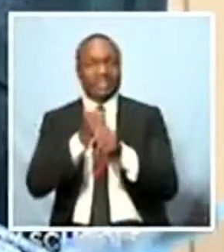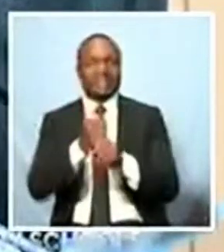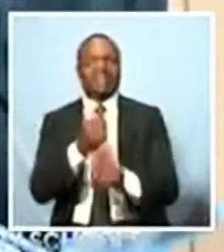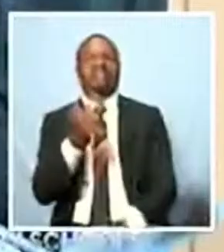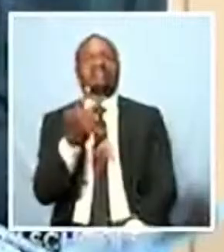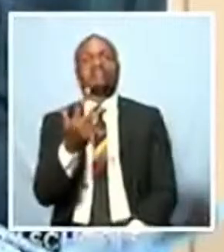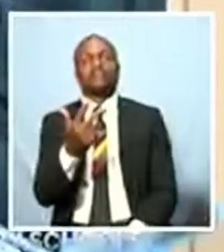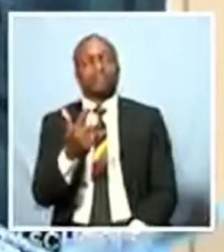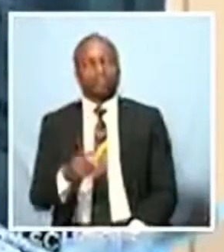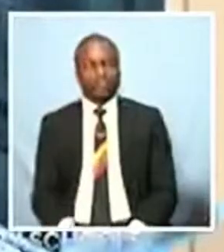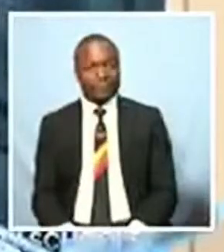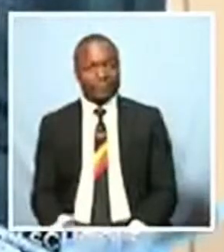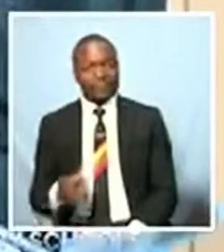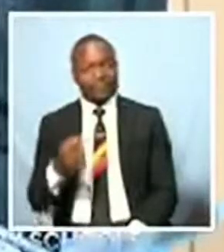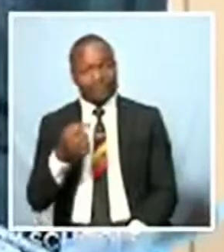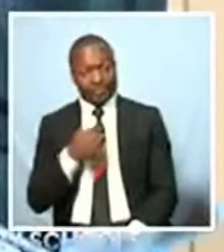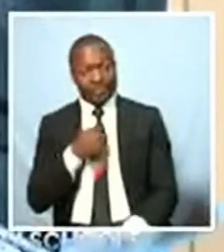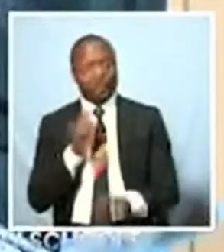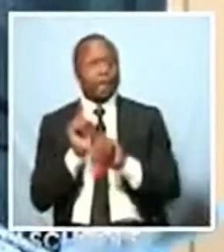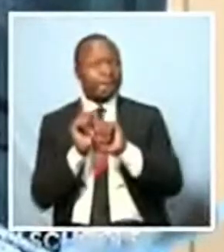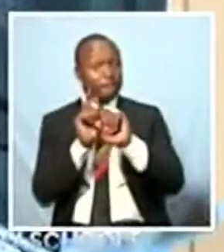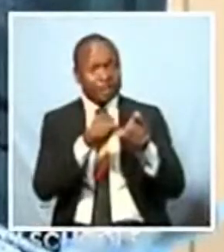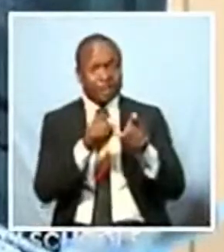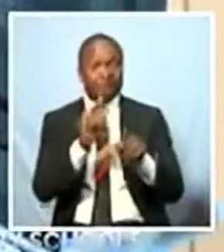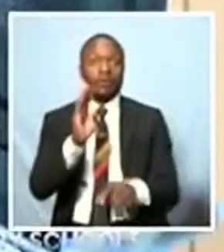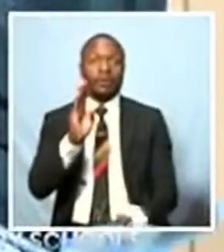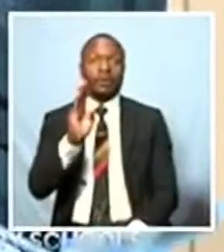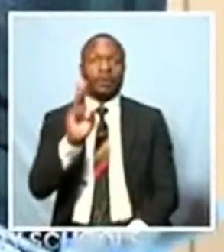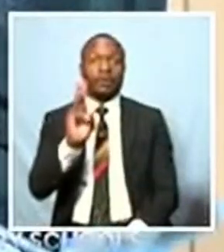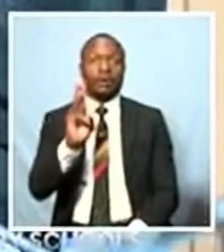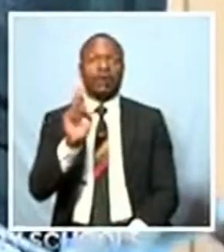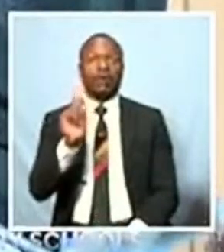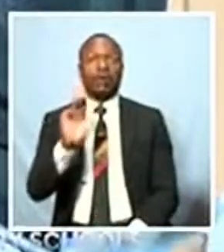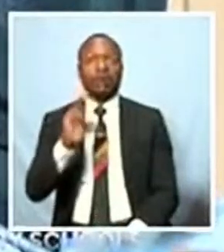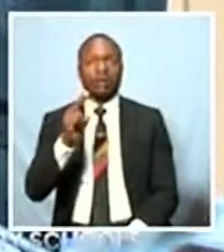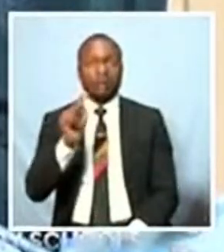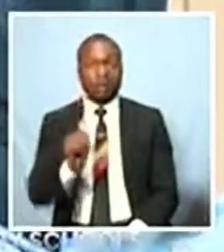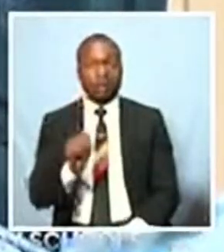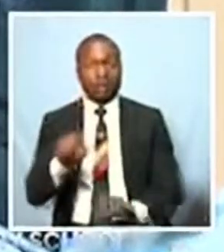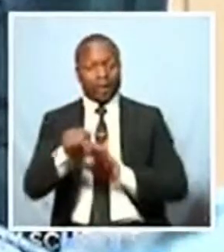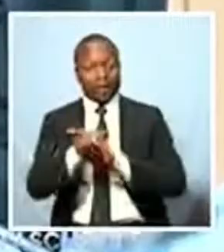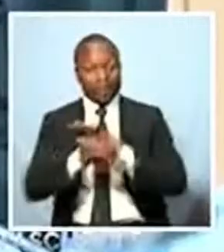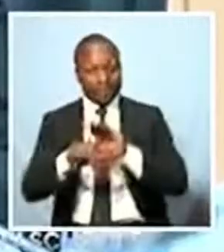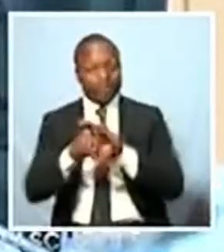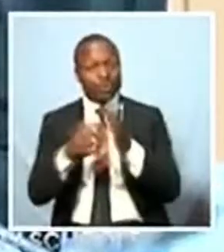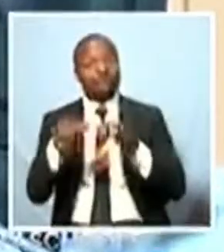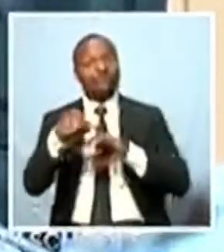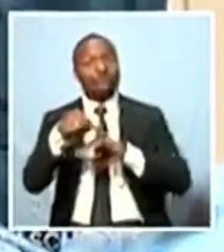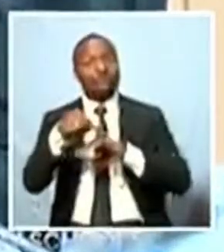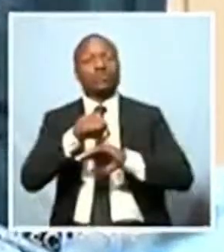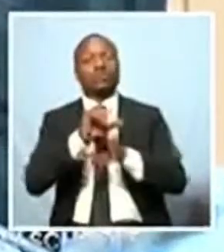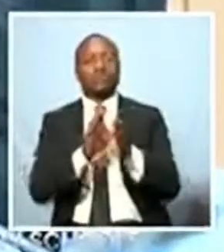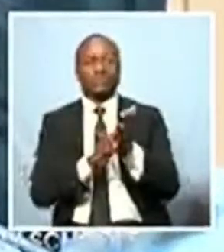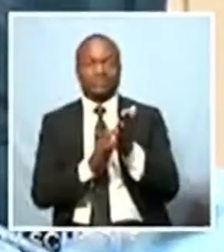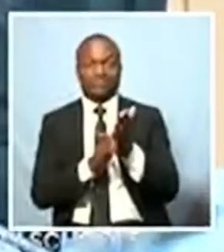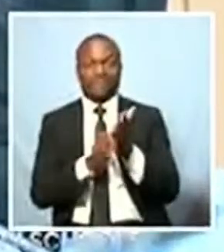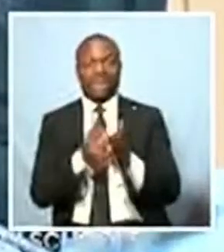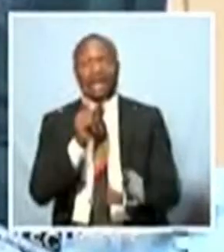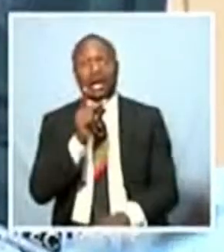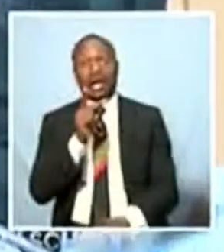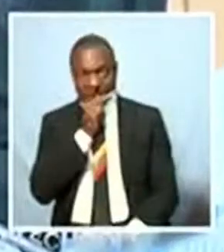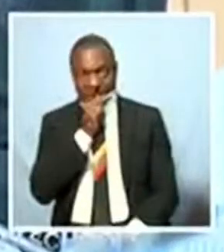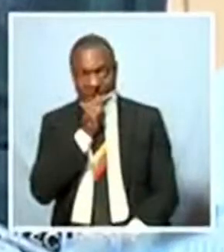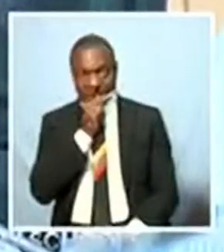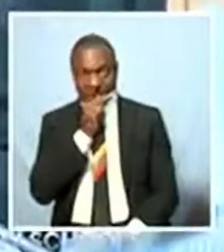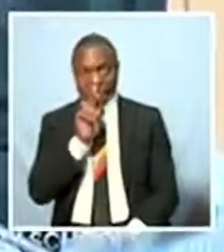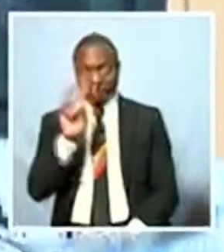Now, I went to Wacha primary school. I don't know if I can call it secondary or primary. In Kalomo, right in town. I